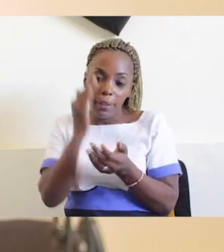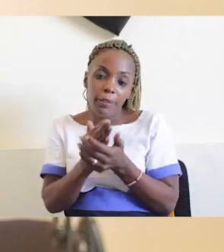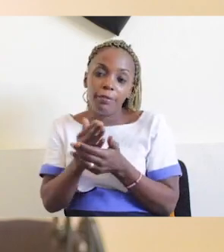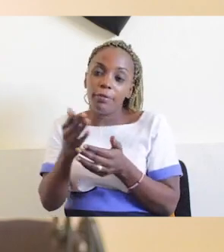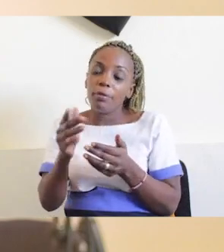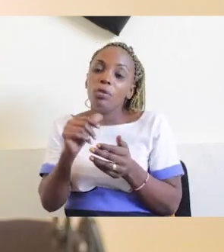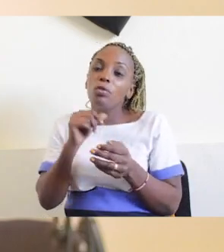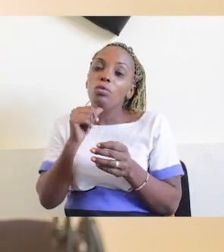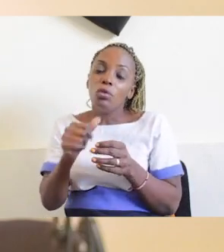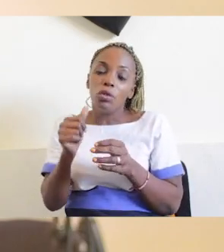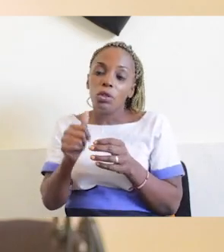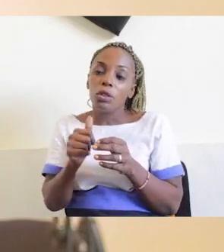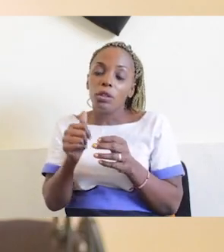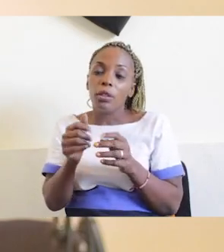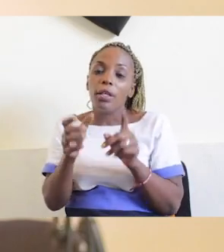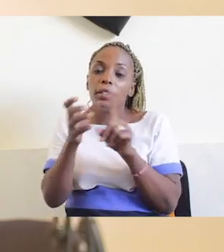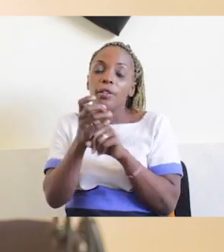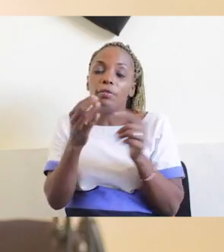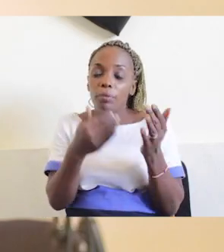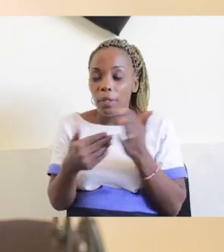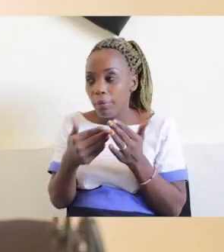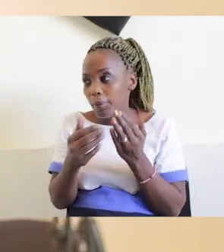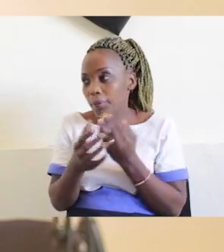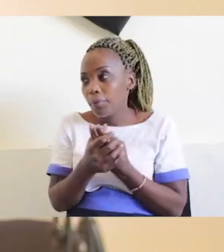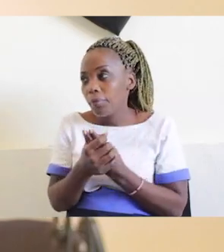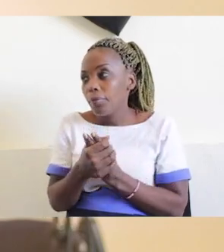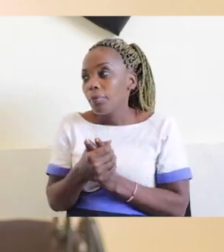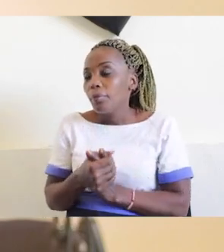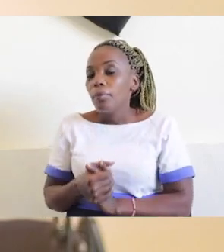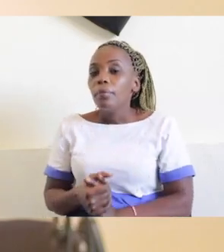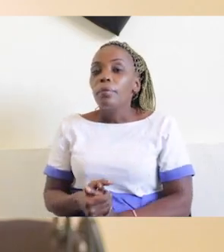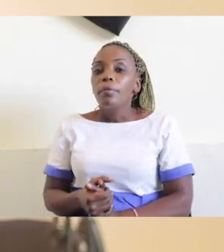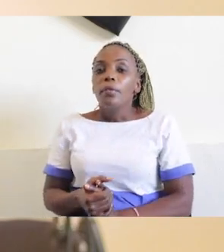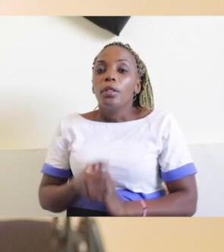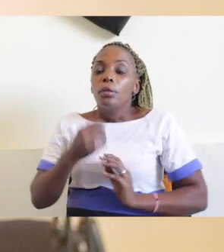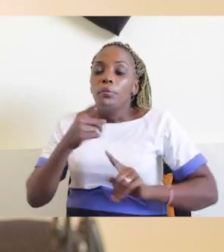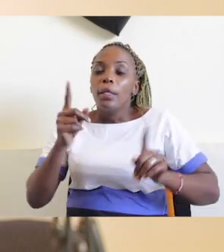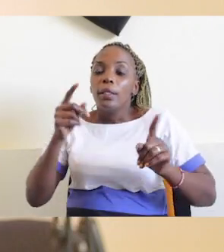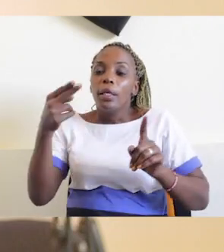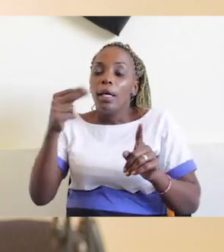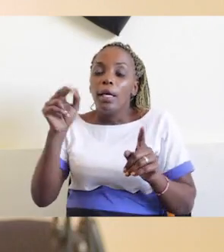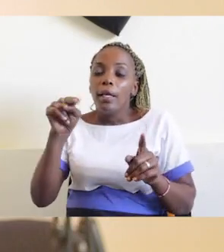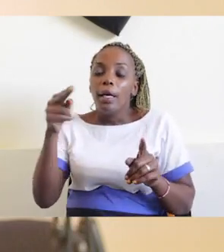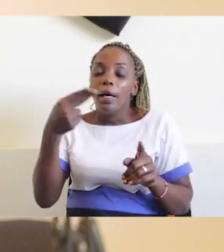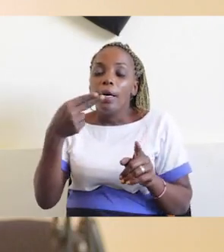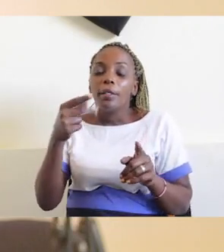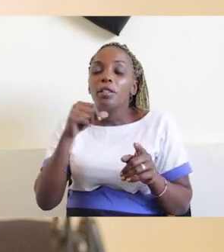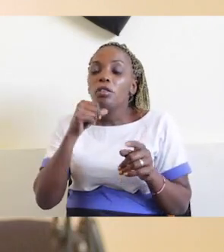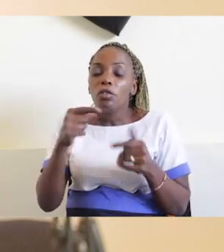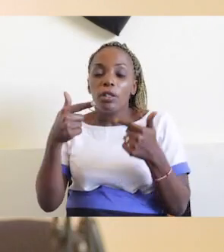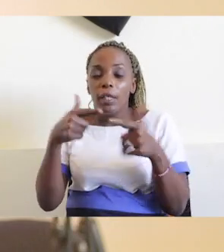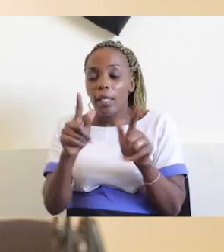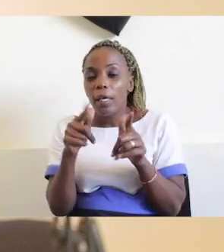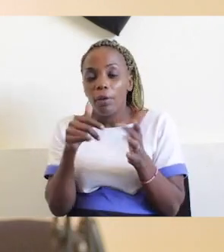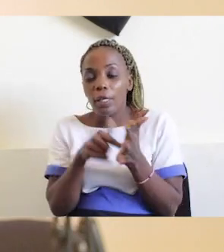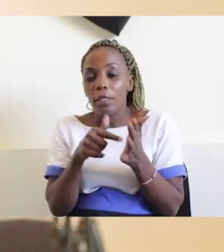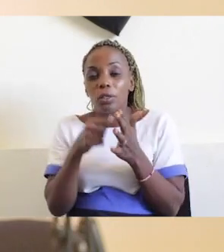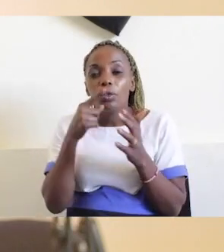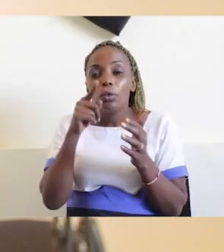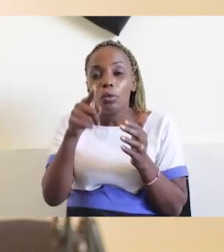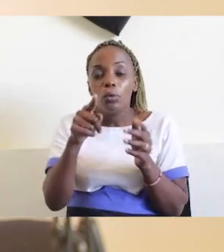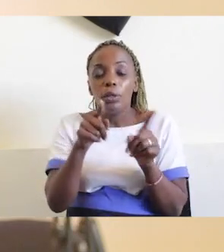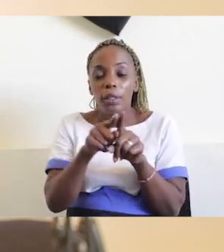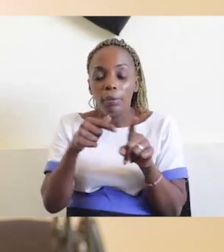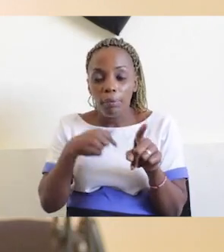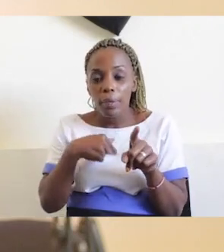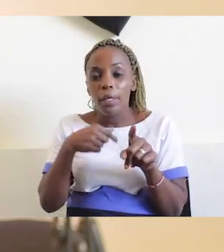she was not going, or rather she was not meant to be a mother. She did not allow that. And so you and I